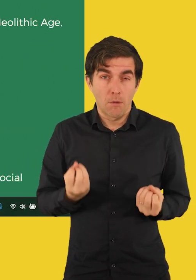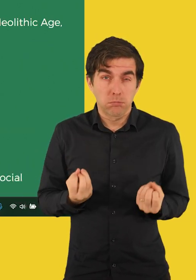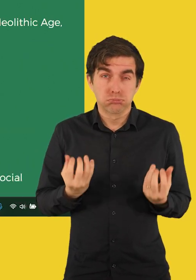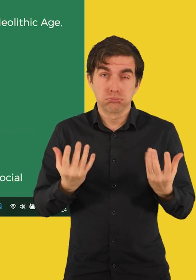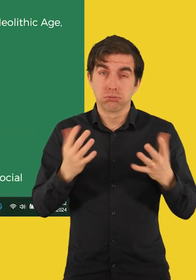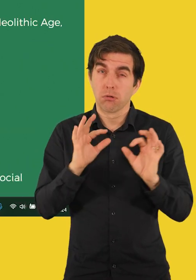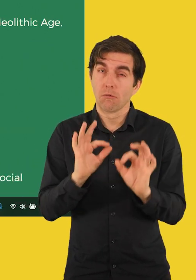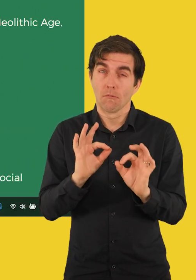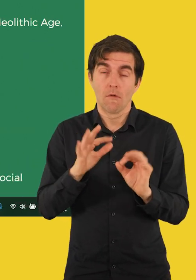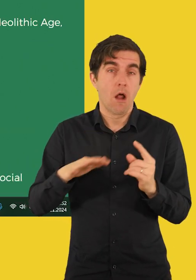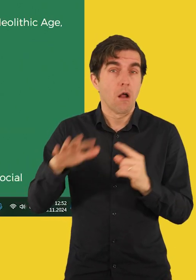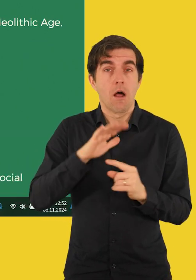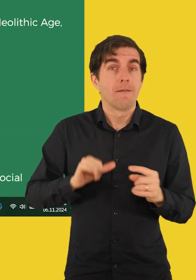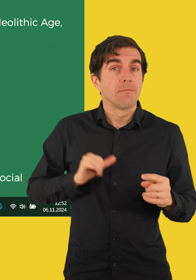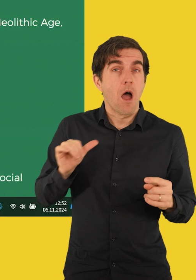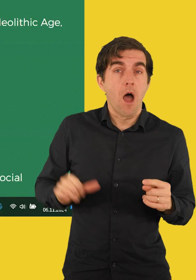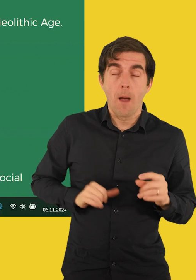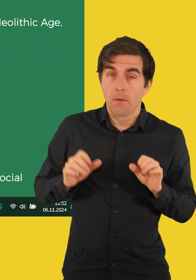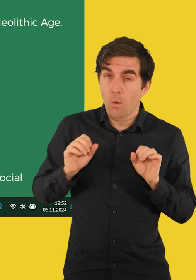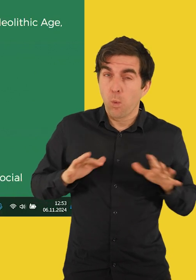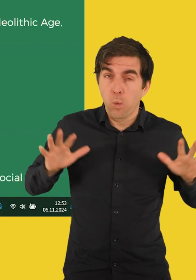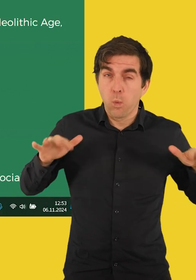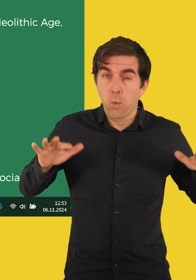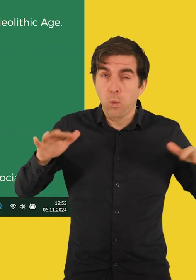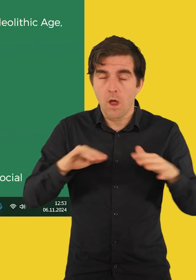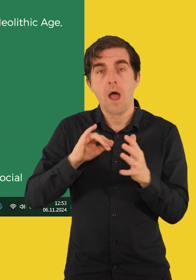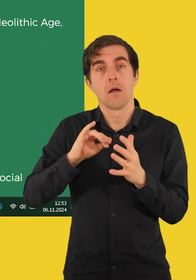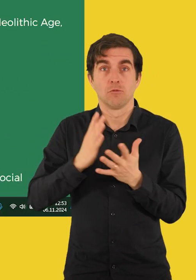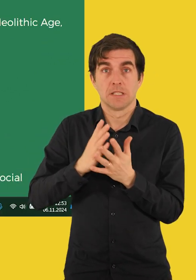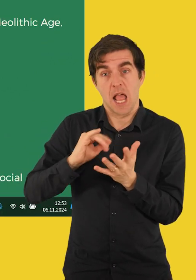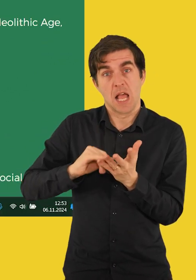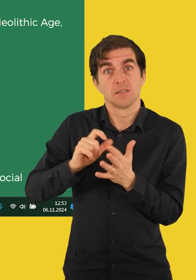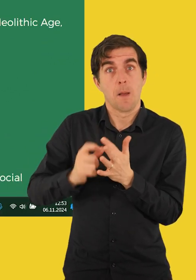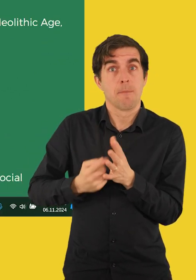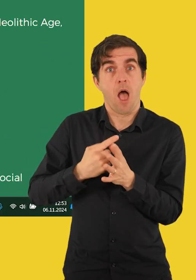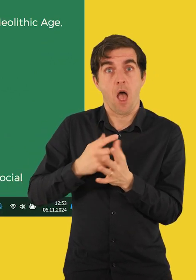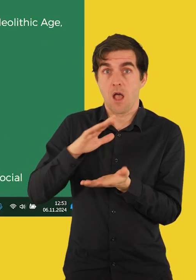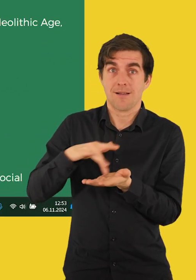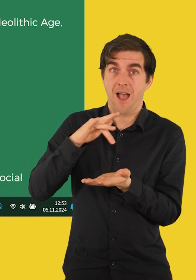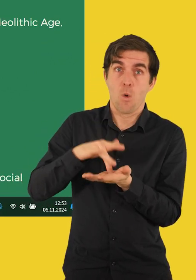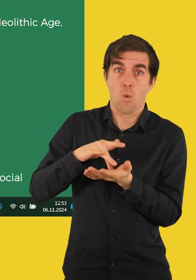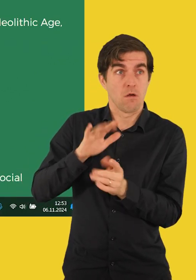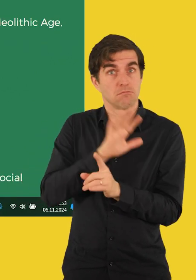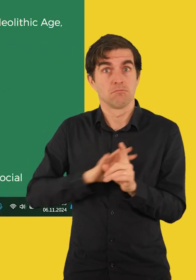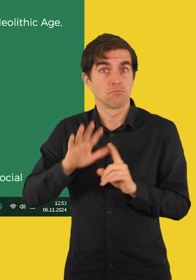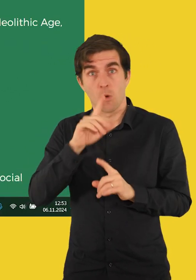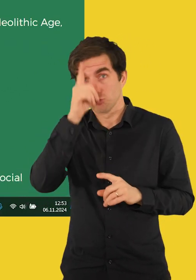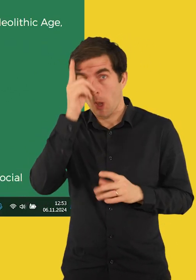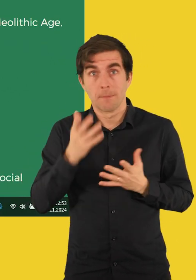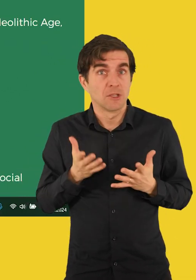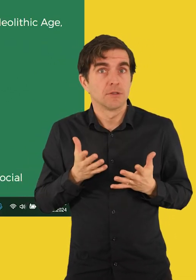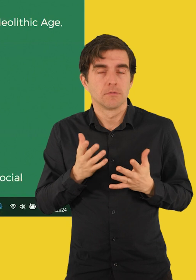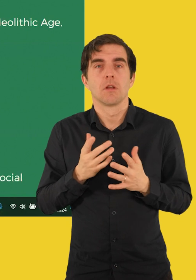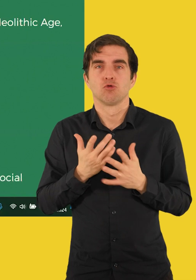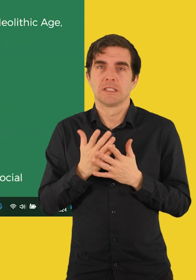region with lots of farmland around, and we are a spa town, you call that in